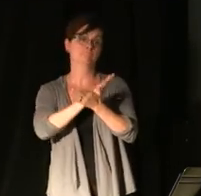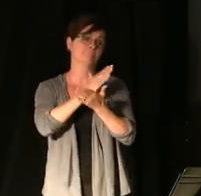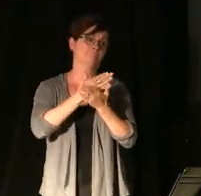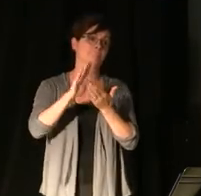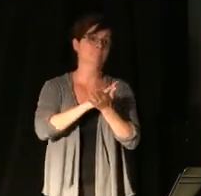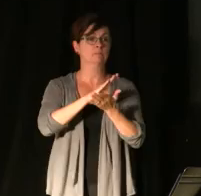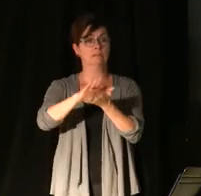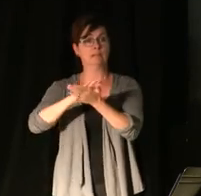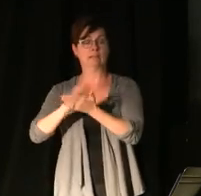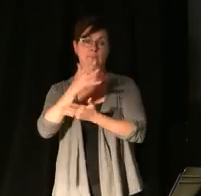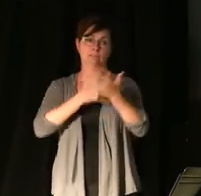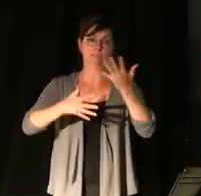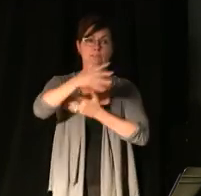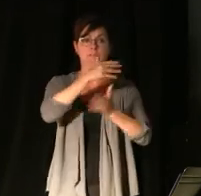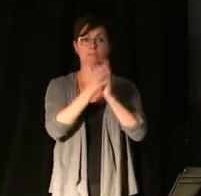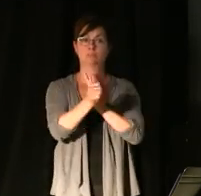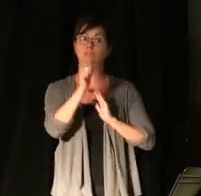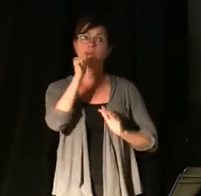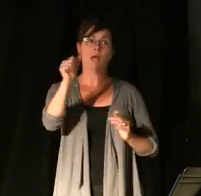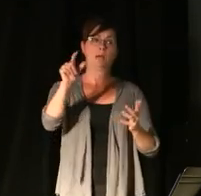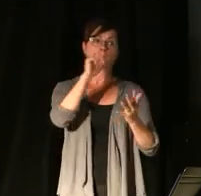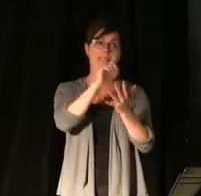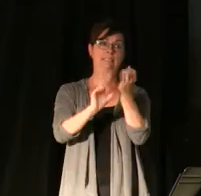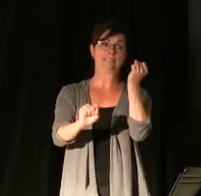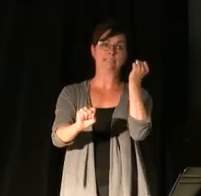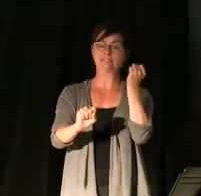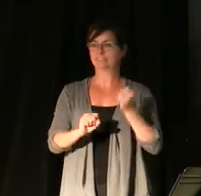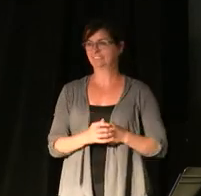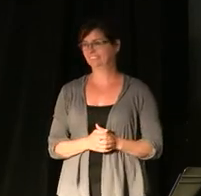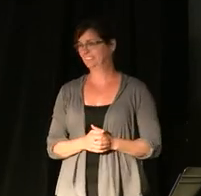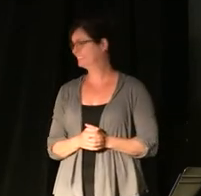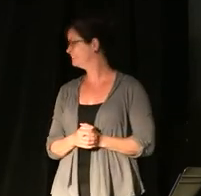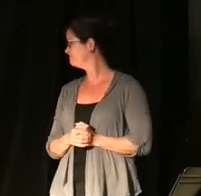and social skills, the army.